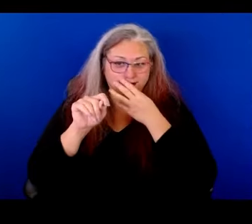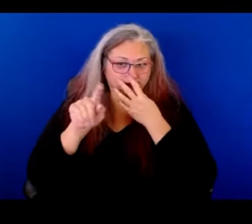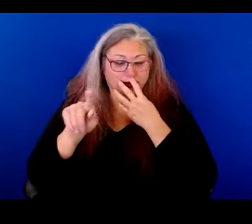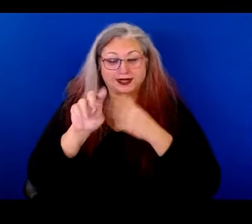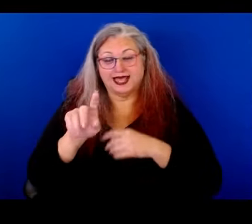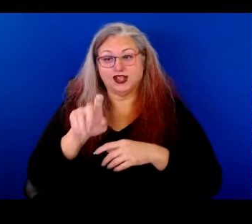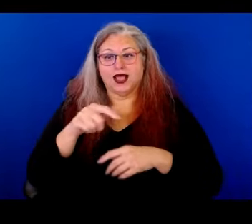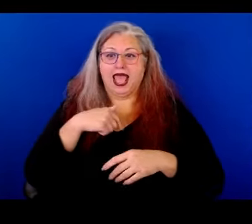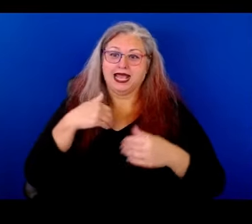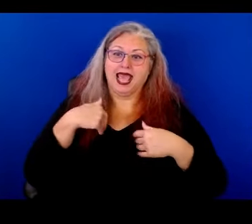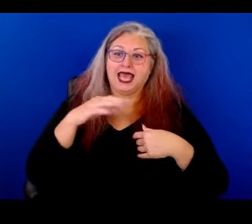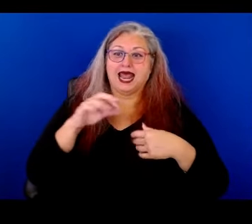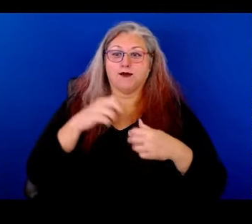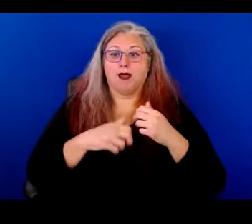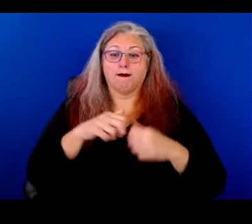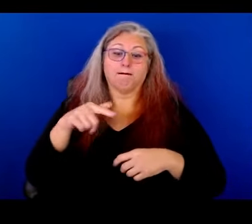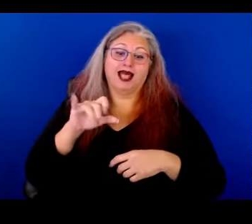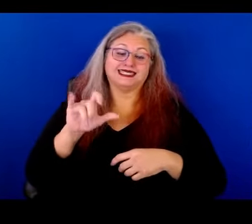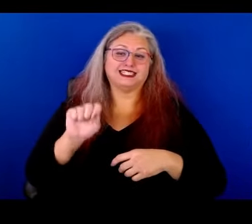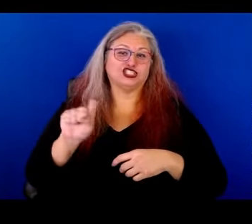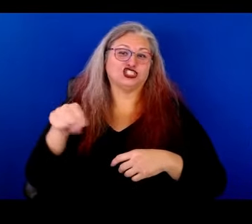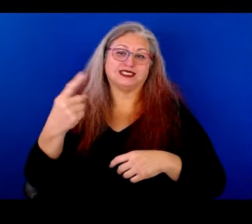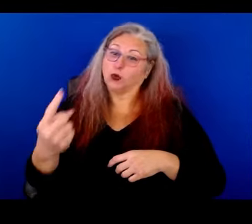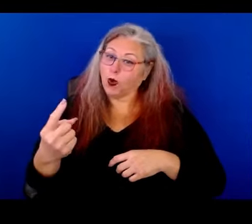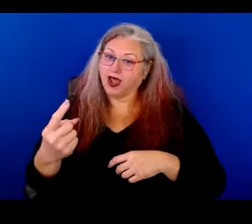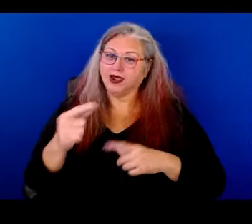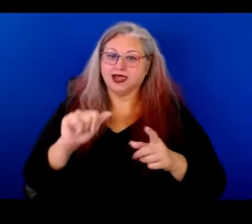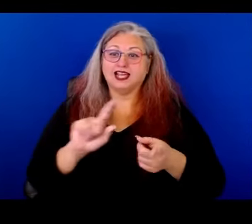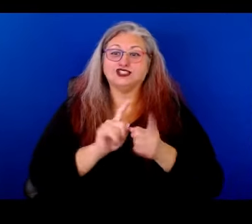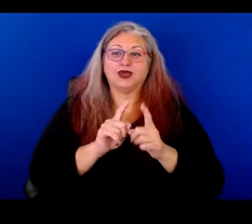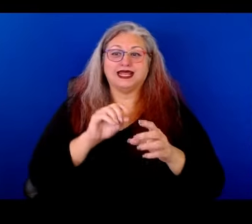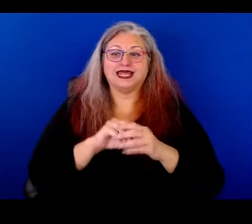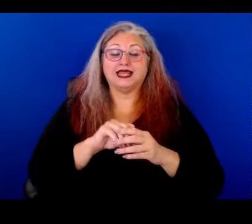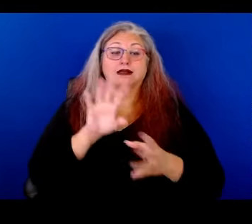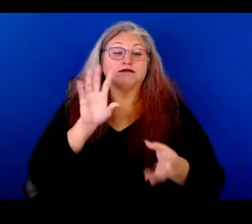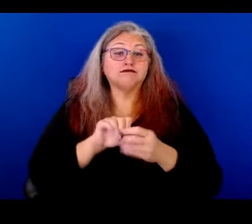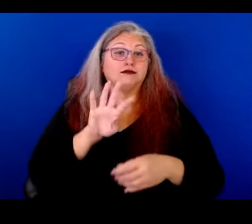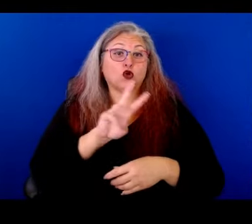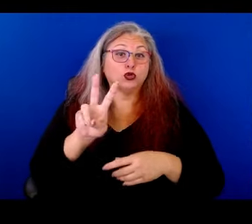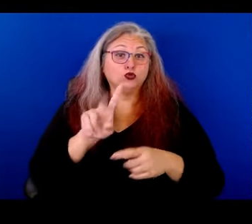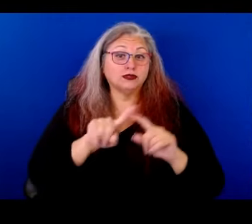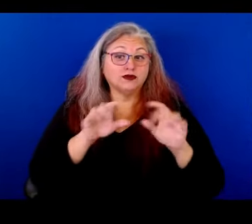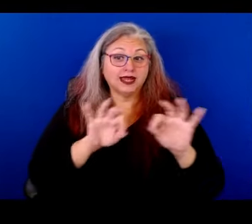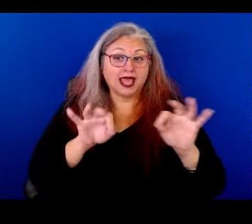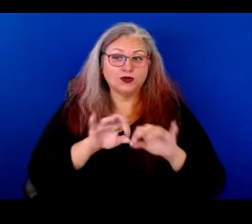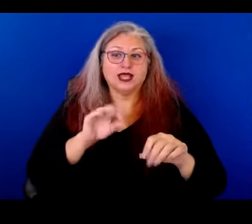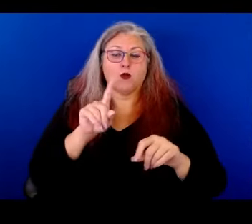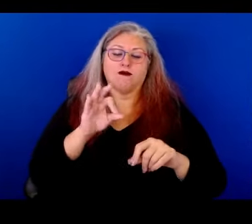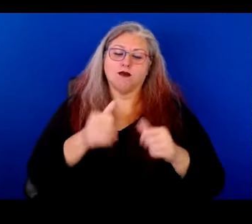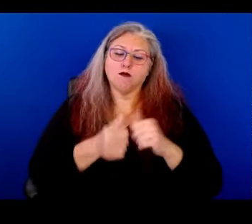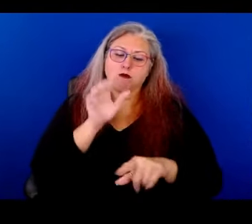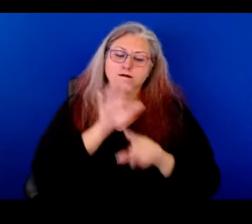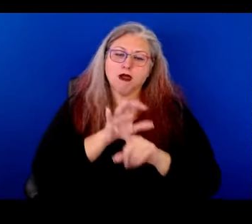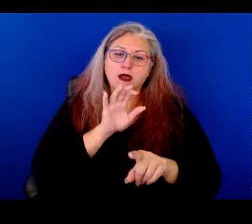TED Talk, I Got 99 Problems, Palsy is Just One, has been translated into 42 languages and was one of the